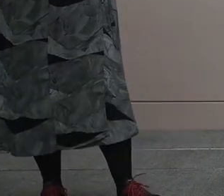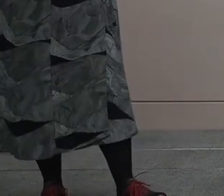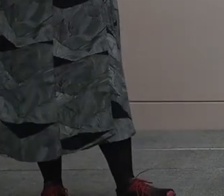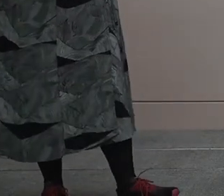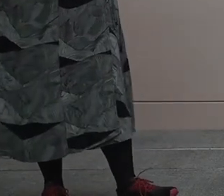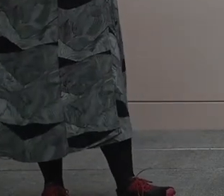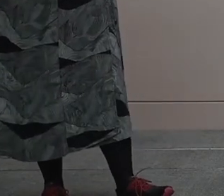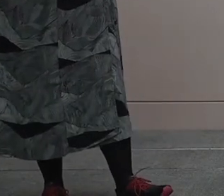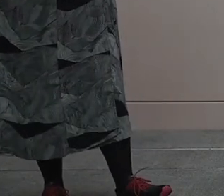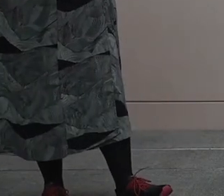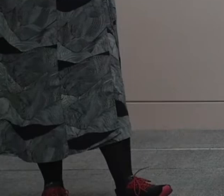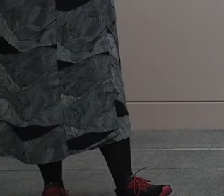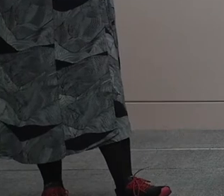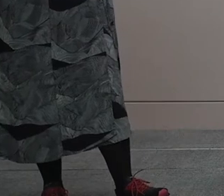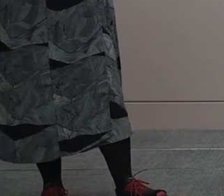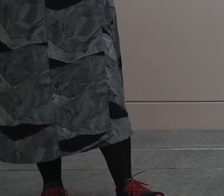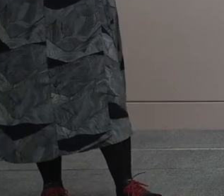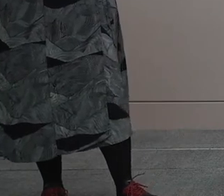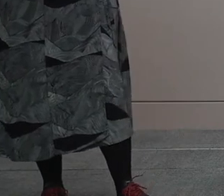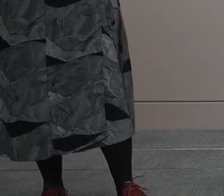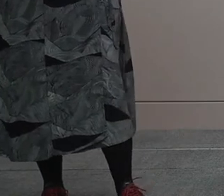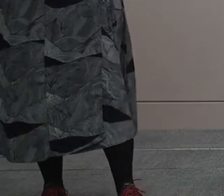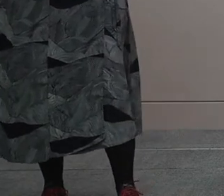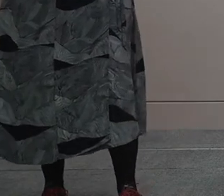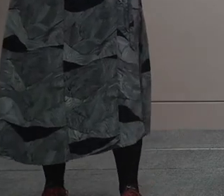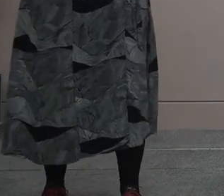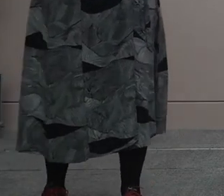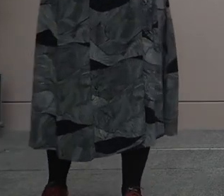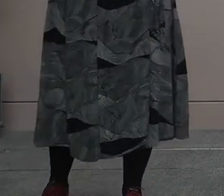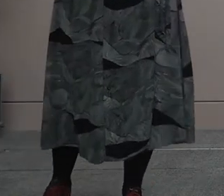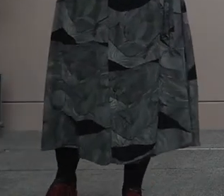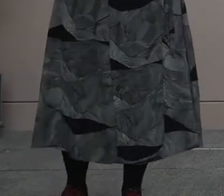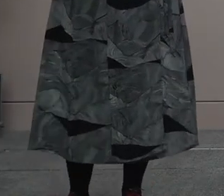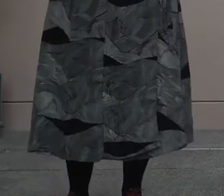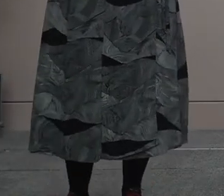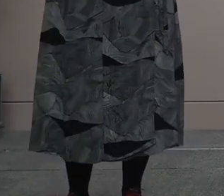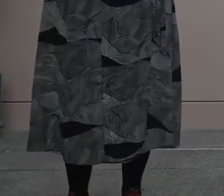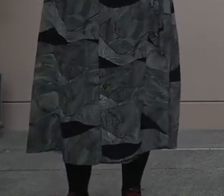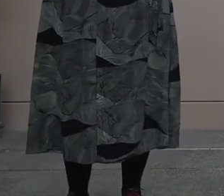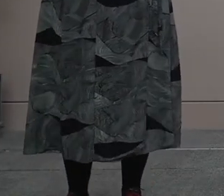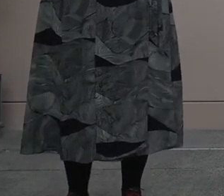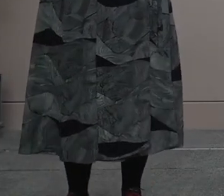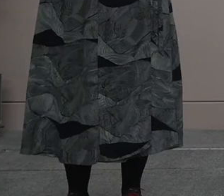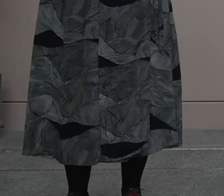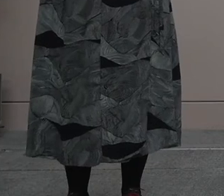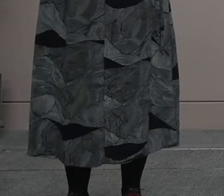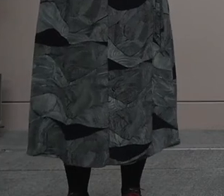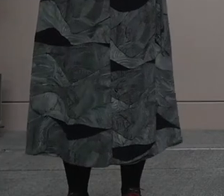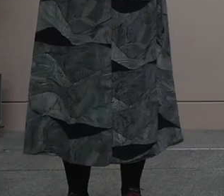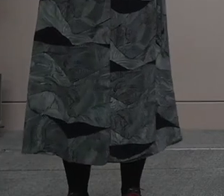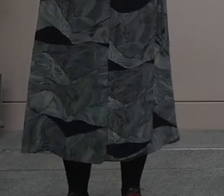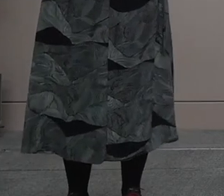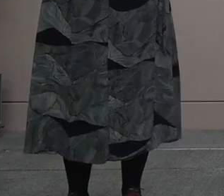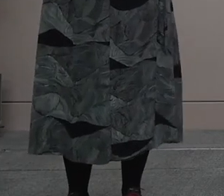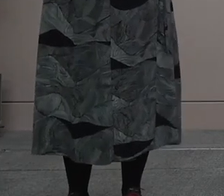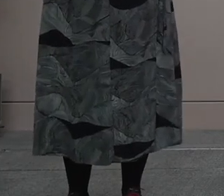in collaborative practice here, and it's something that we've been doing for the last few years. We're in the process of rehanging some of our